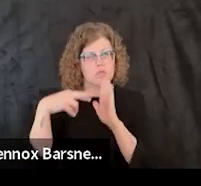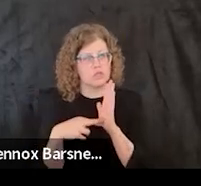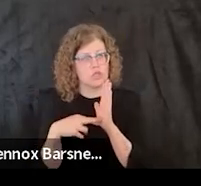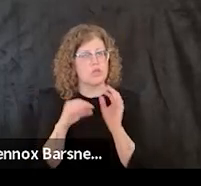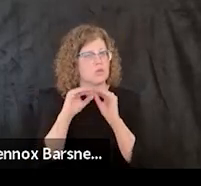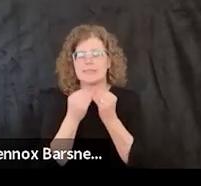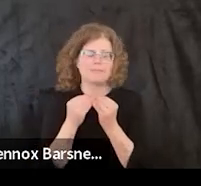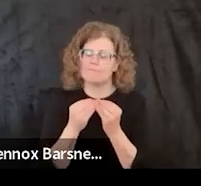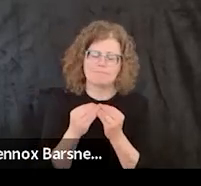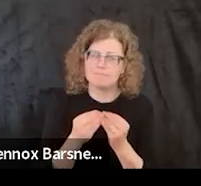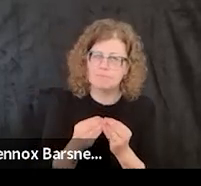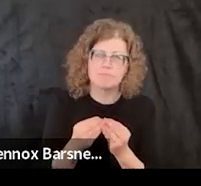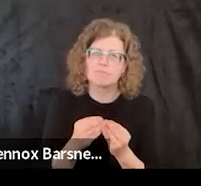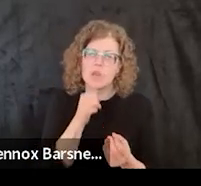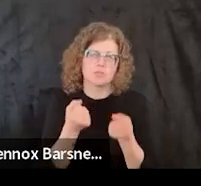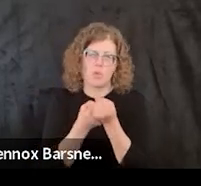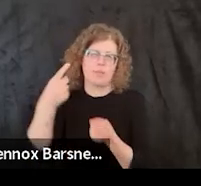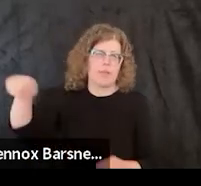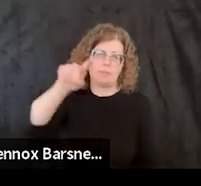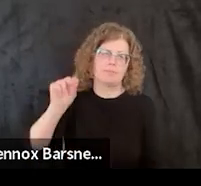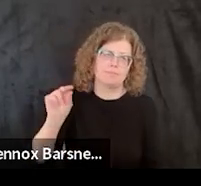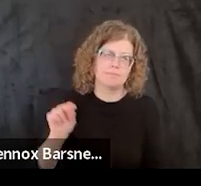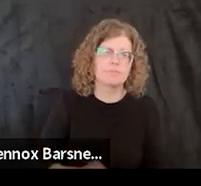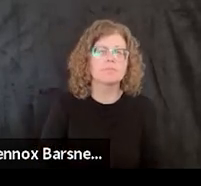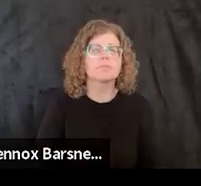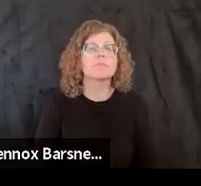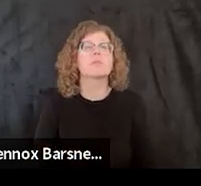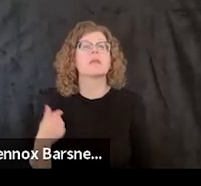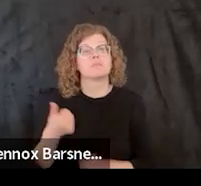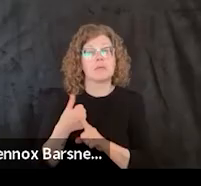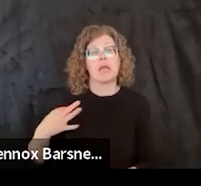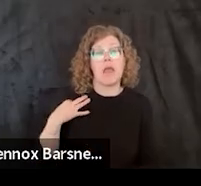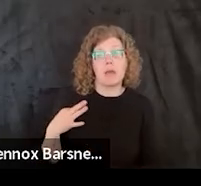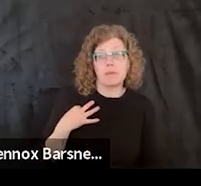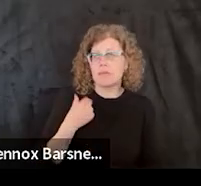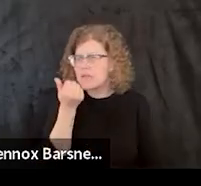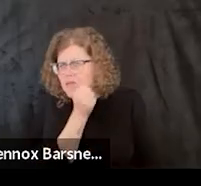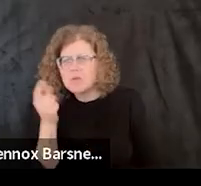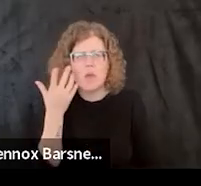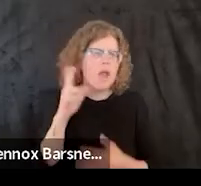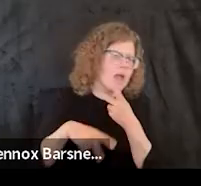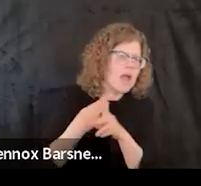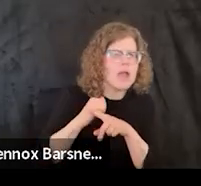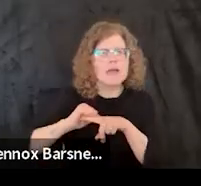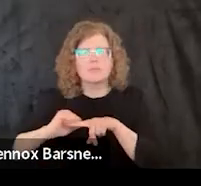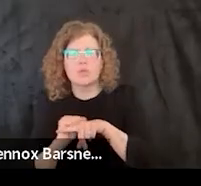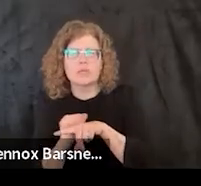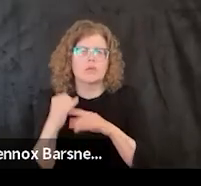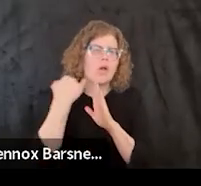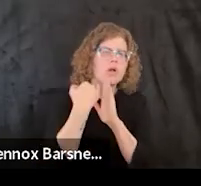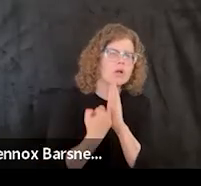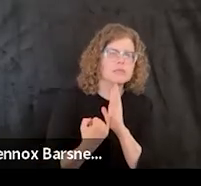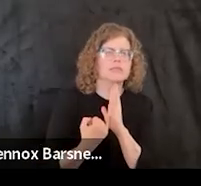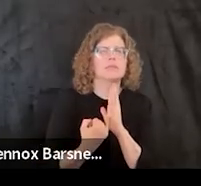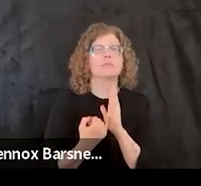Applicants may be working in any artistic discipline at any practice, at any stage of